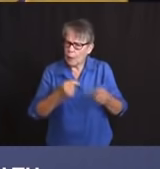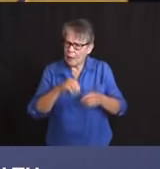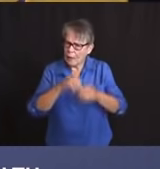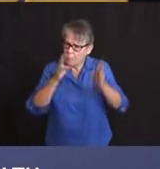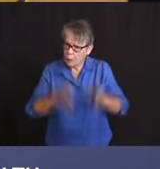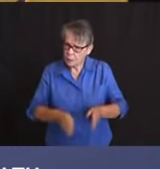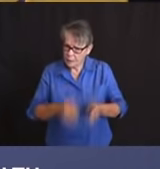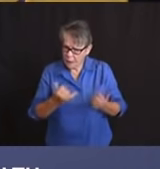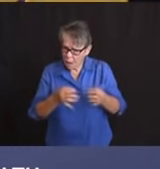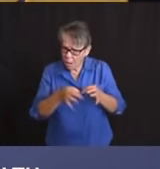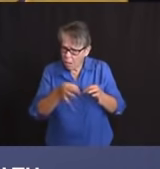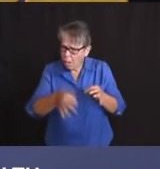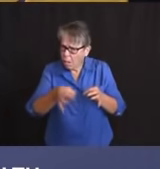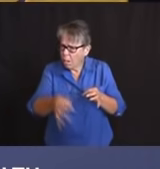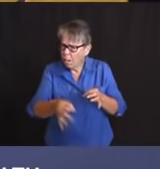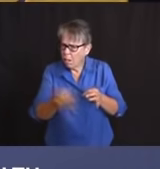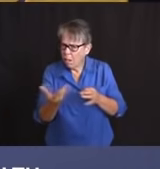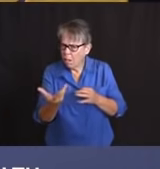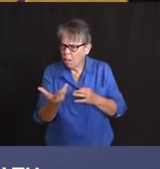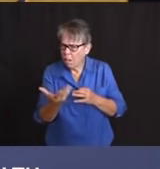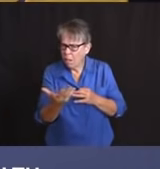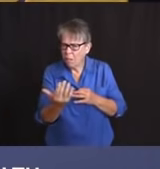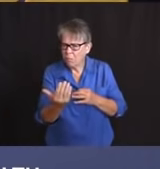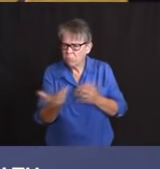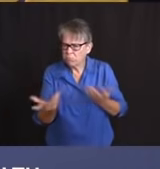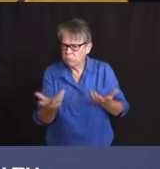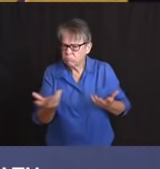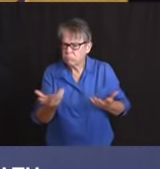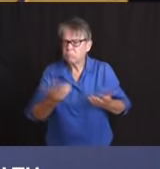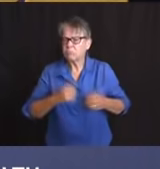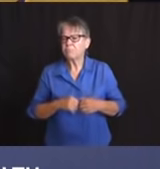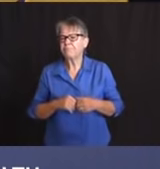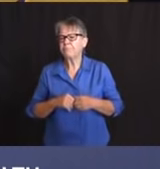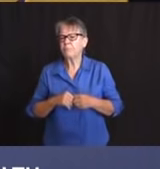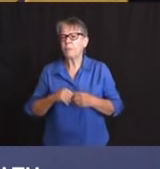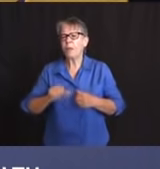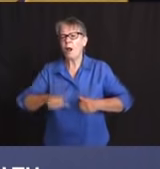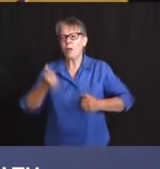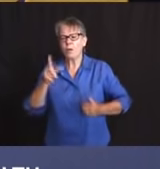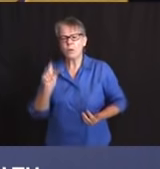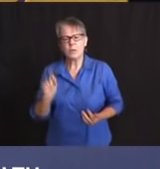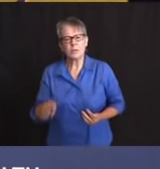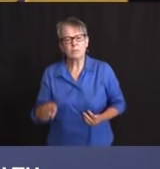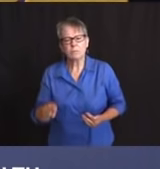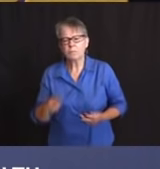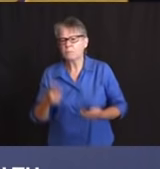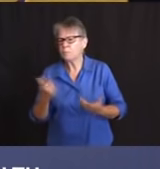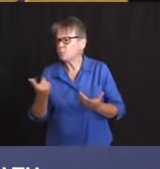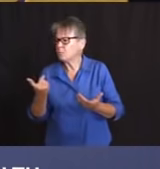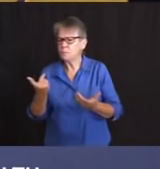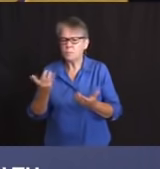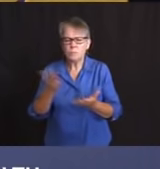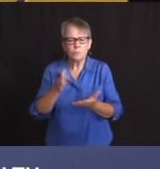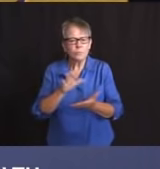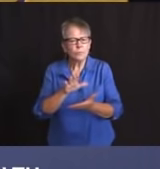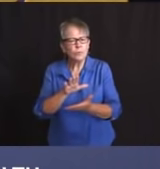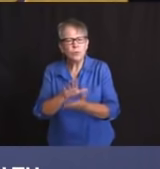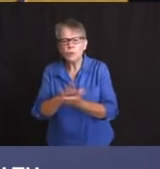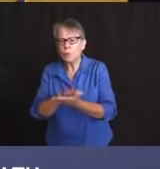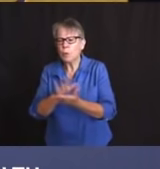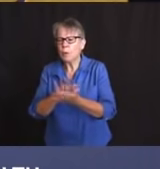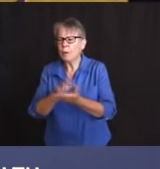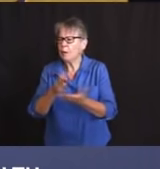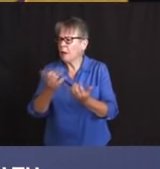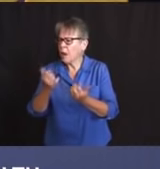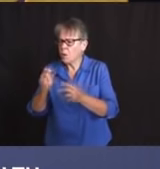take a case-by-case basis kind of a look at it, or are you just going to shut everything down? Would it depend on the type of